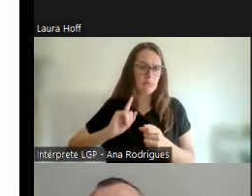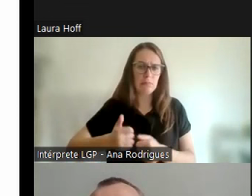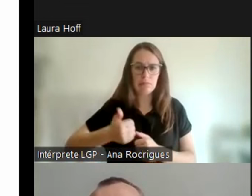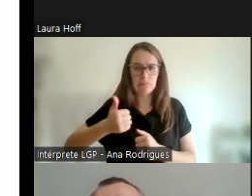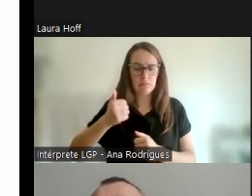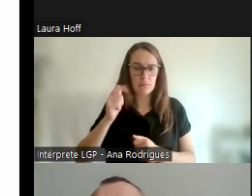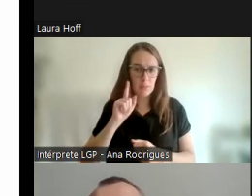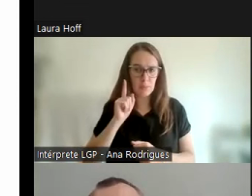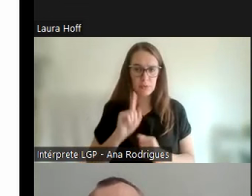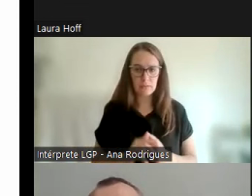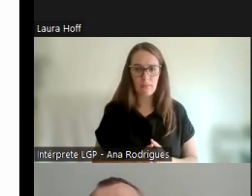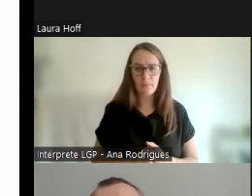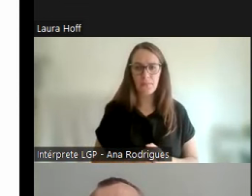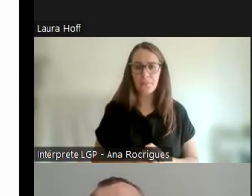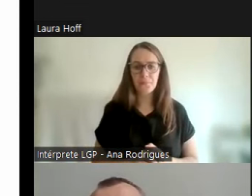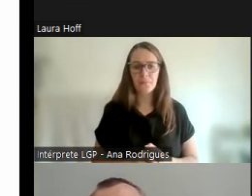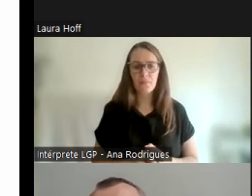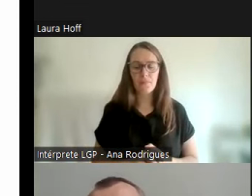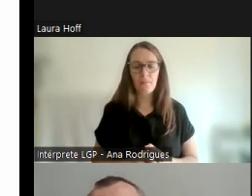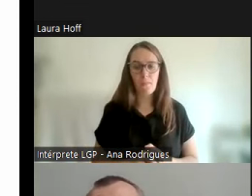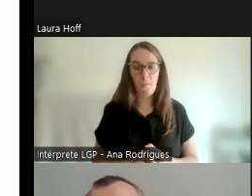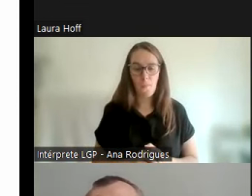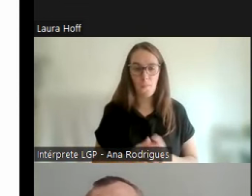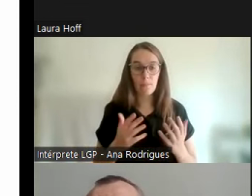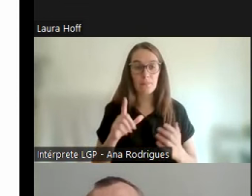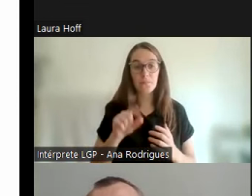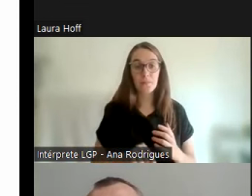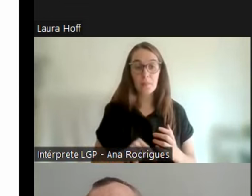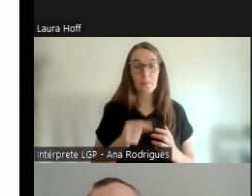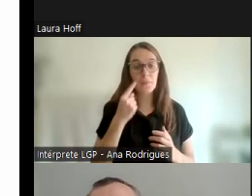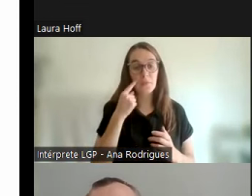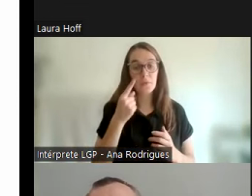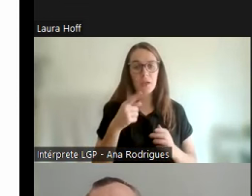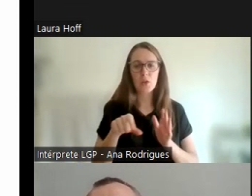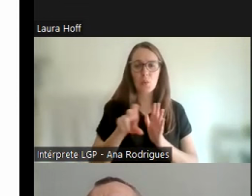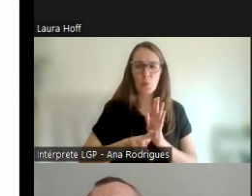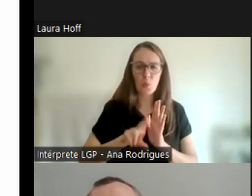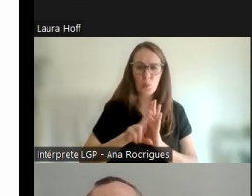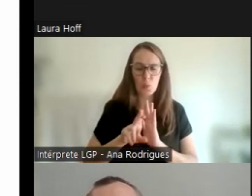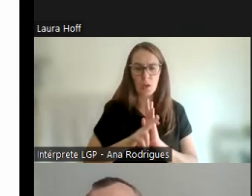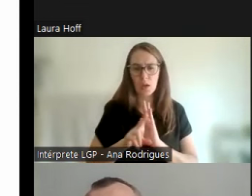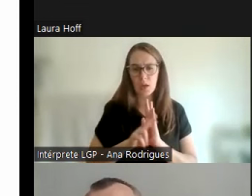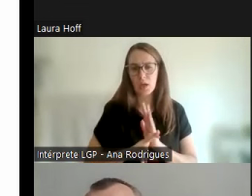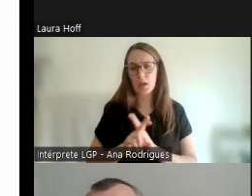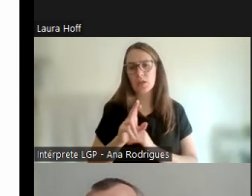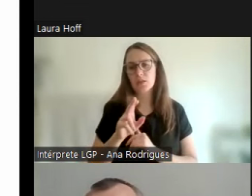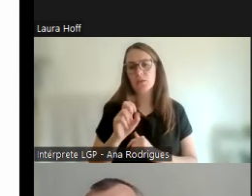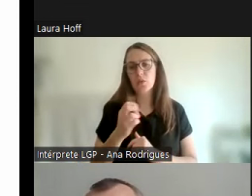process. The rule of law means that you can